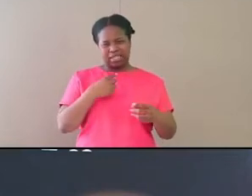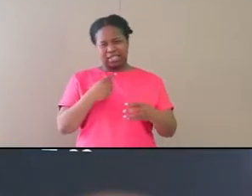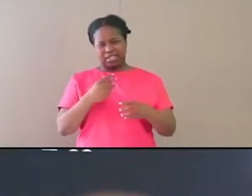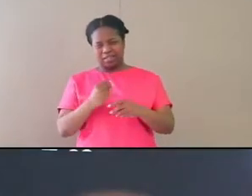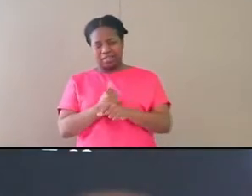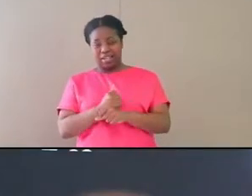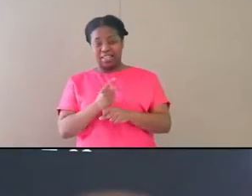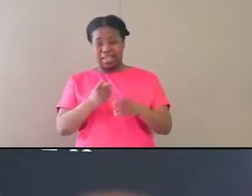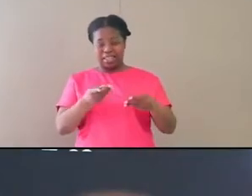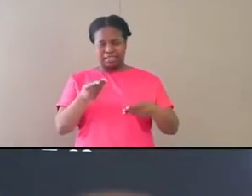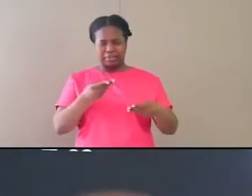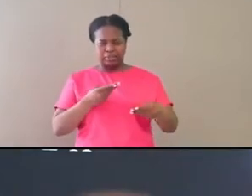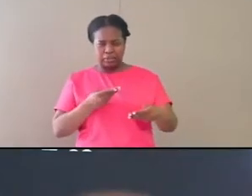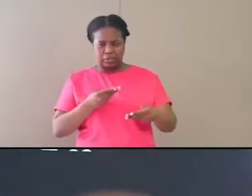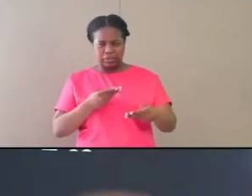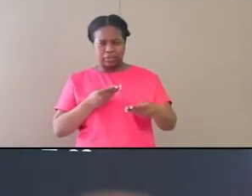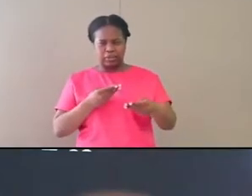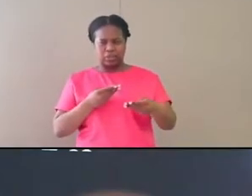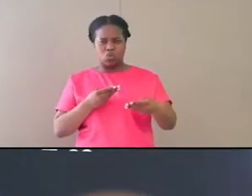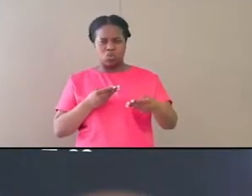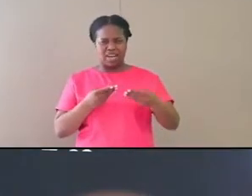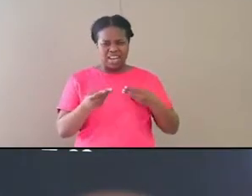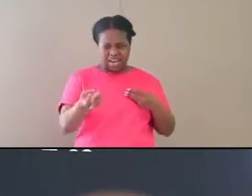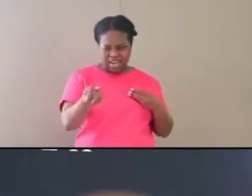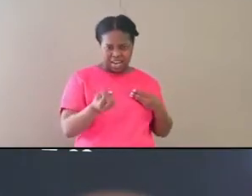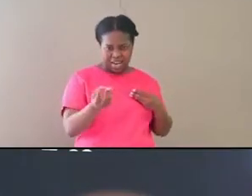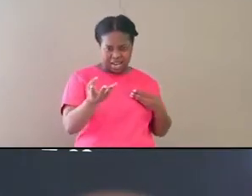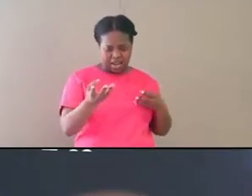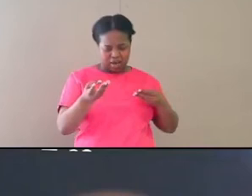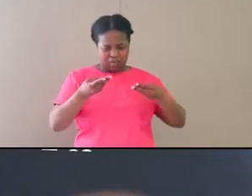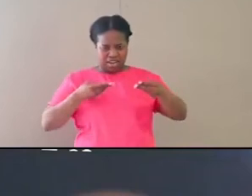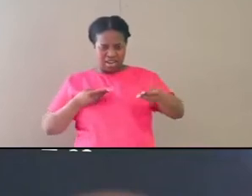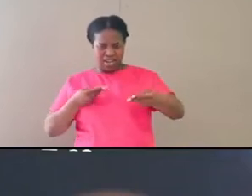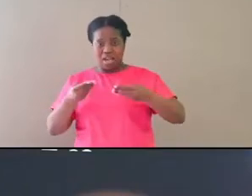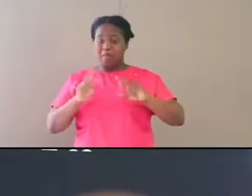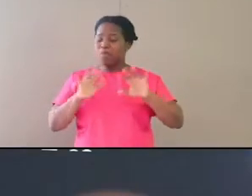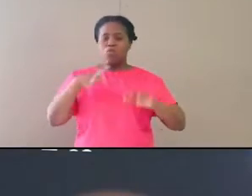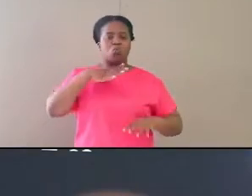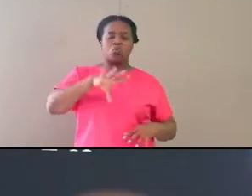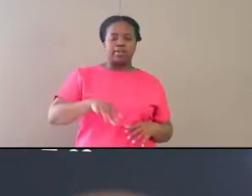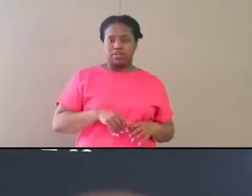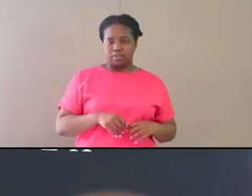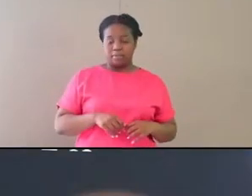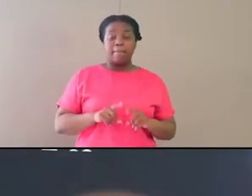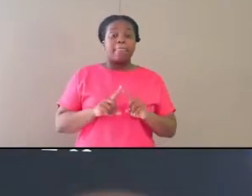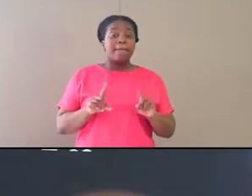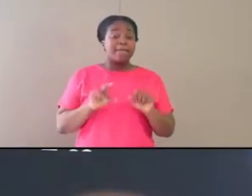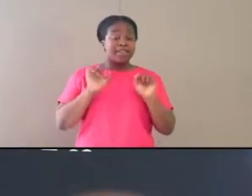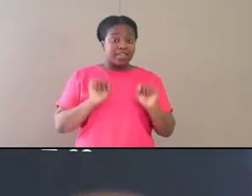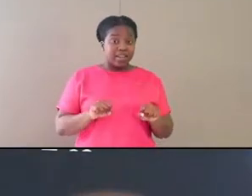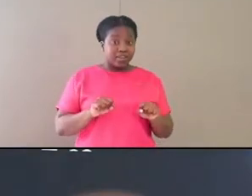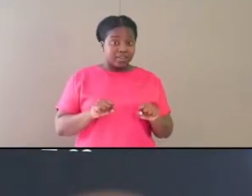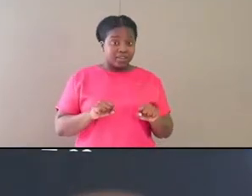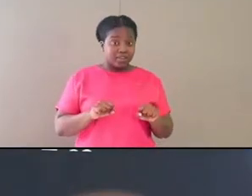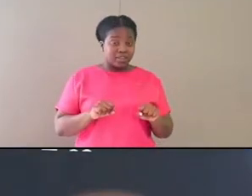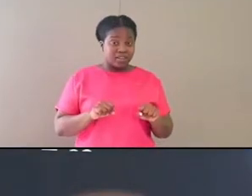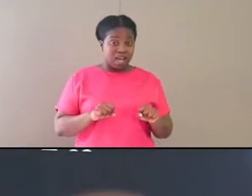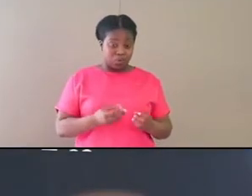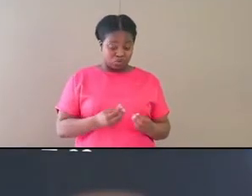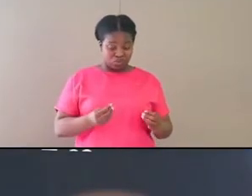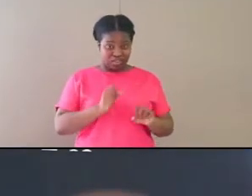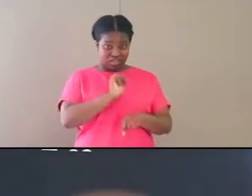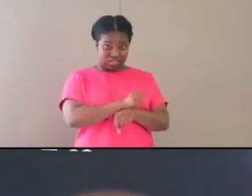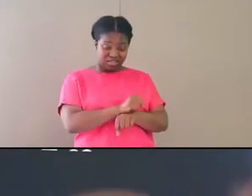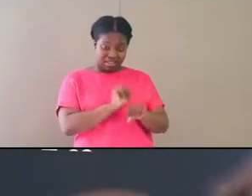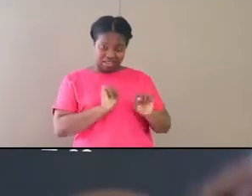a dirty word in South Africa. Nobody wants to trade anything off. But can we afford to trade off our children?